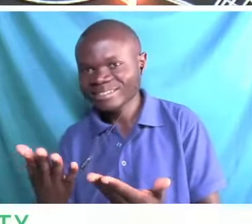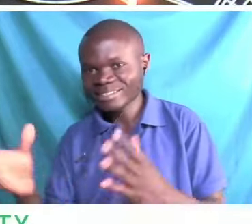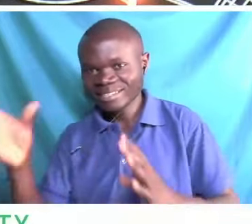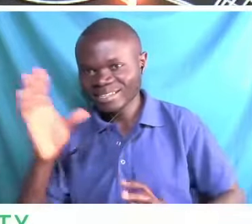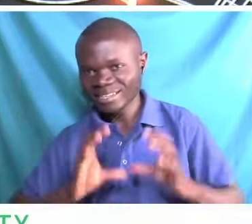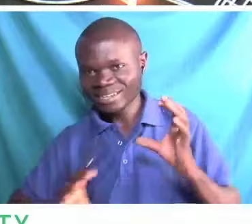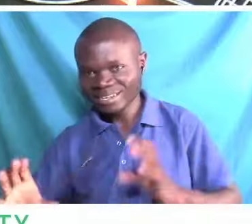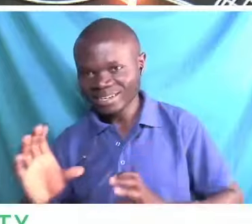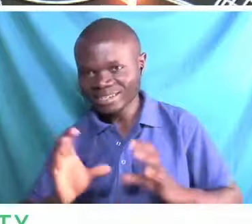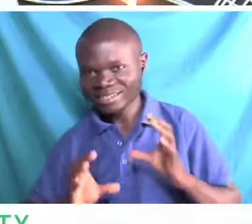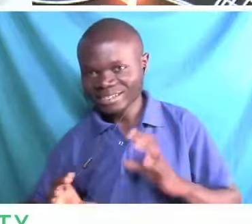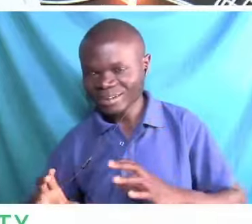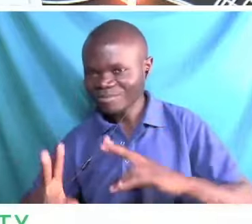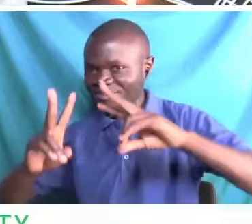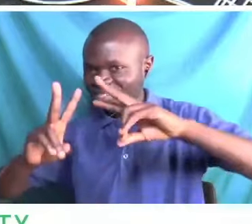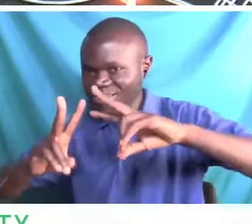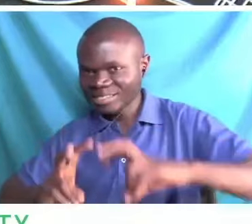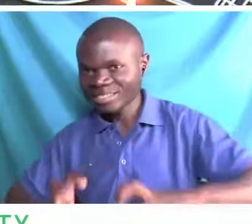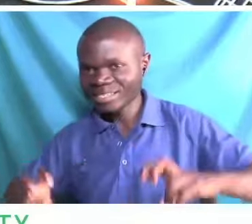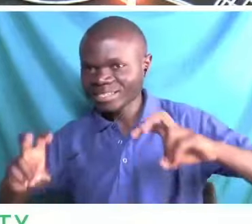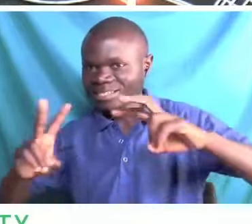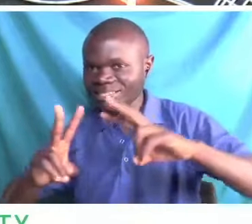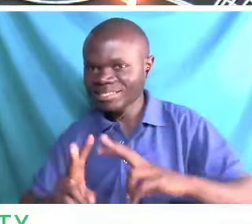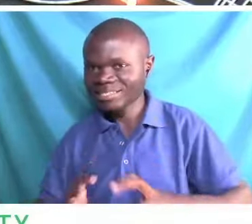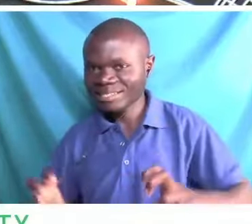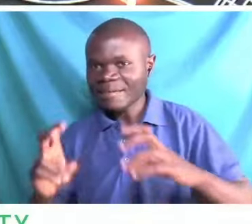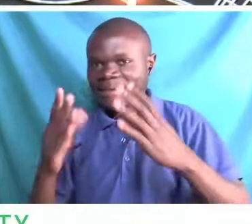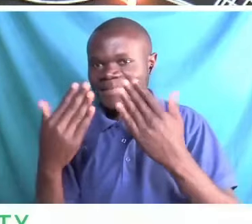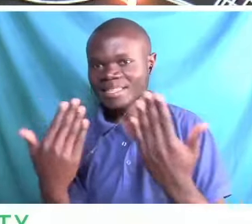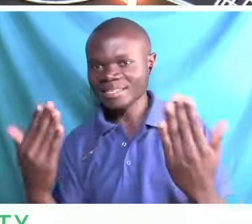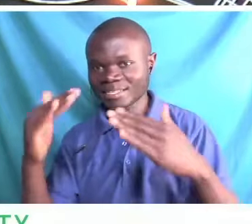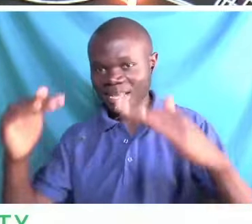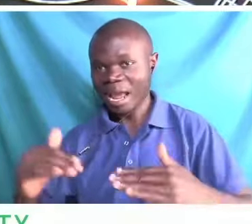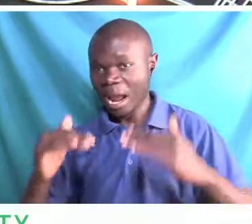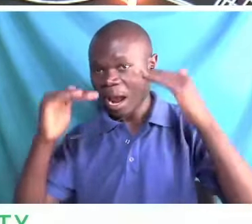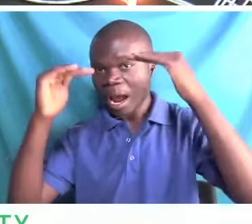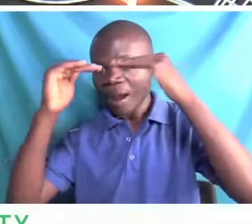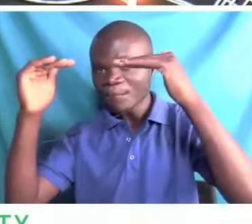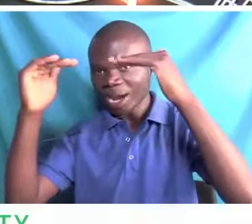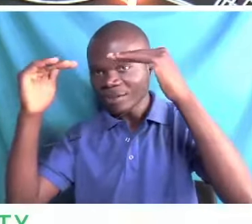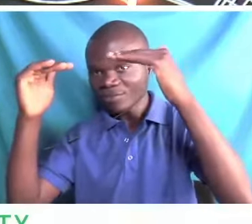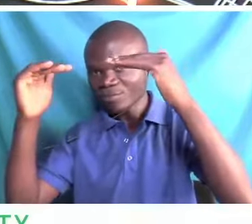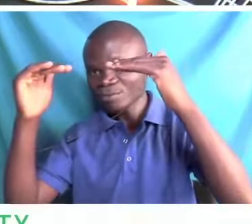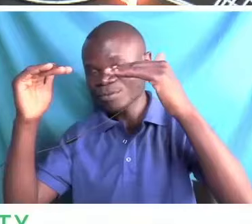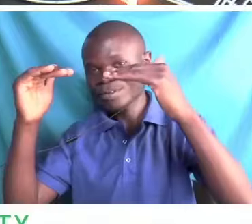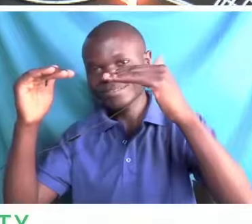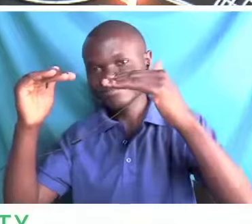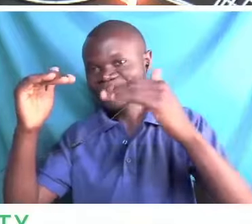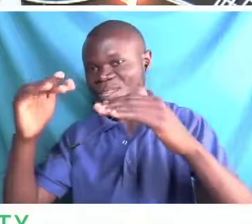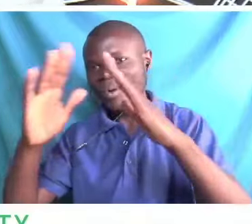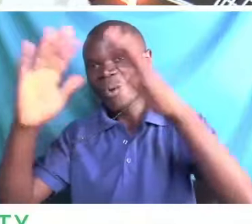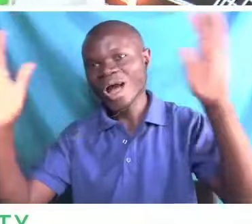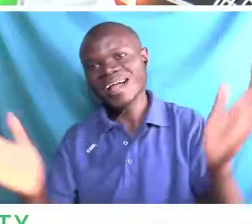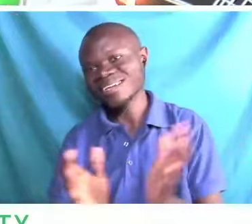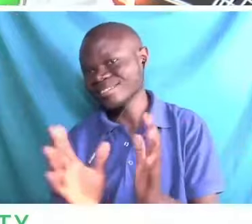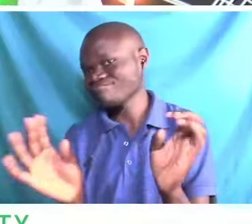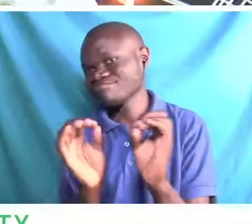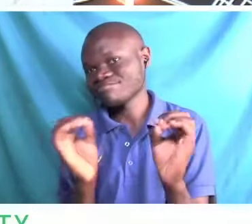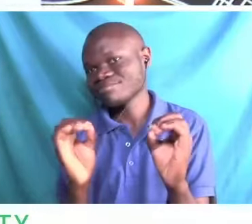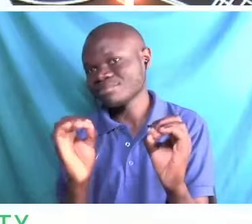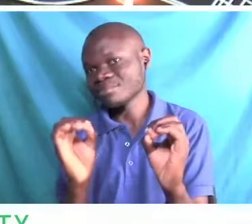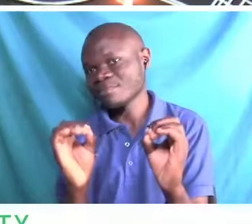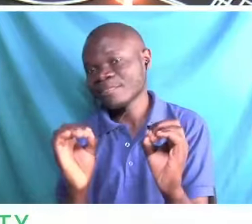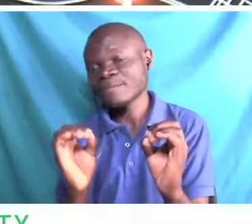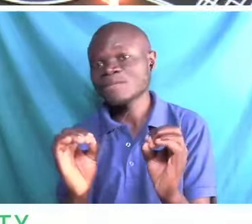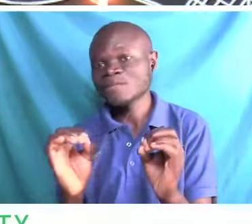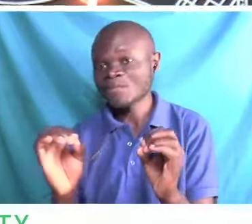of seeking the things that are above and not the things of this world. And that is